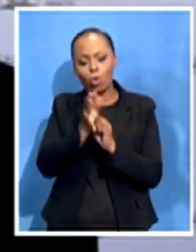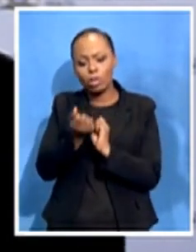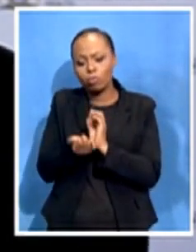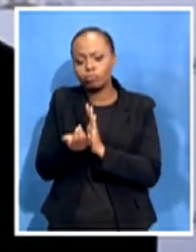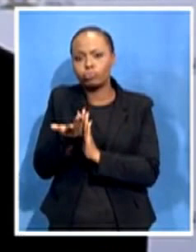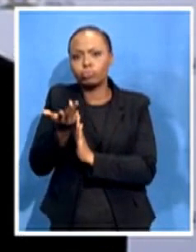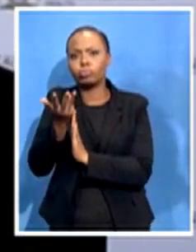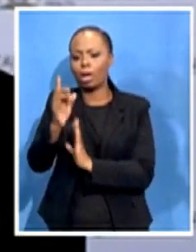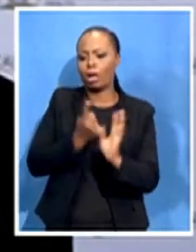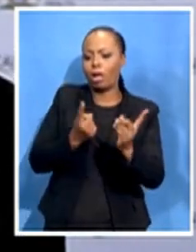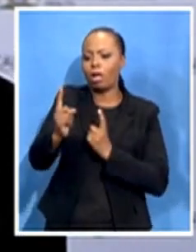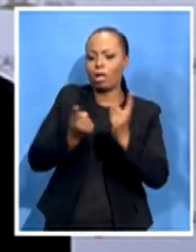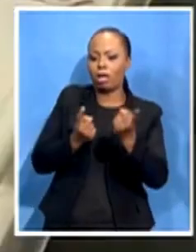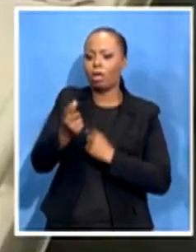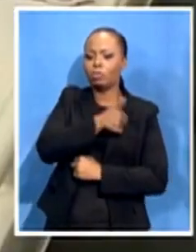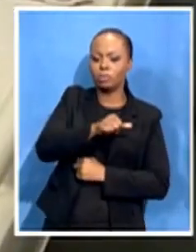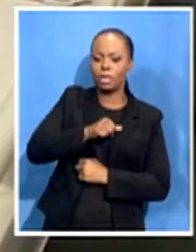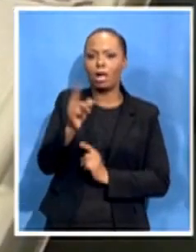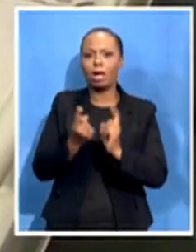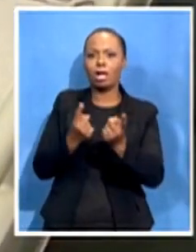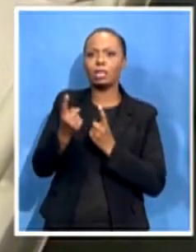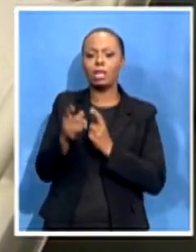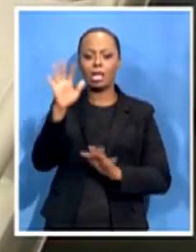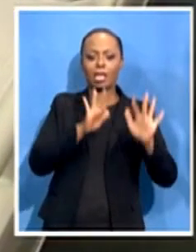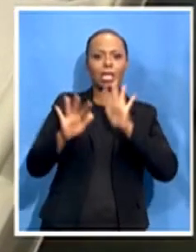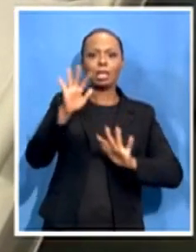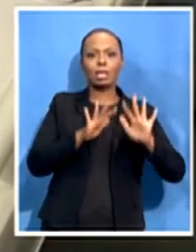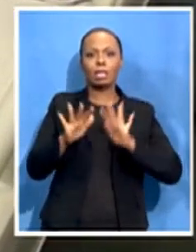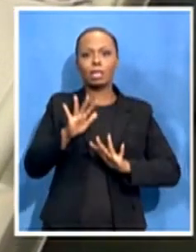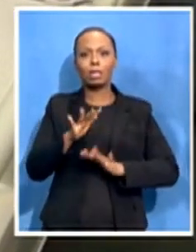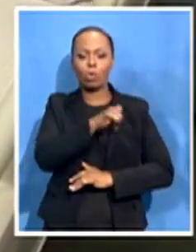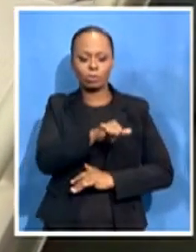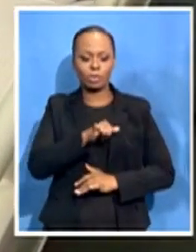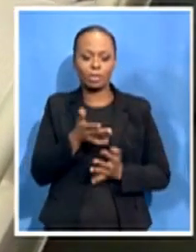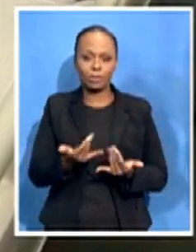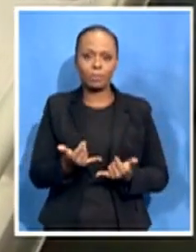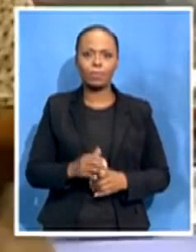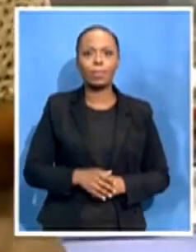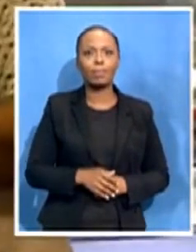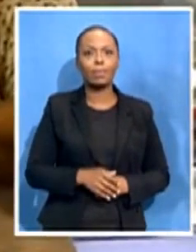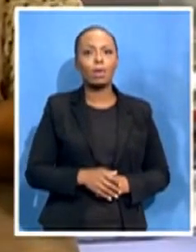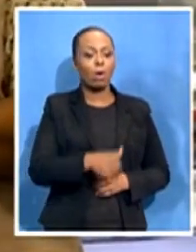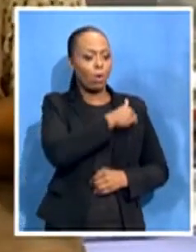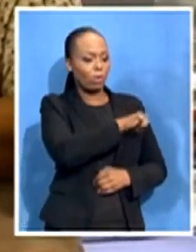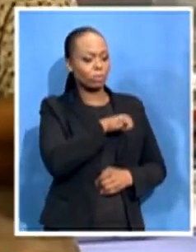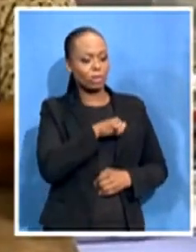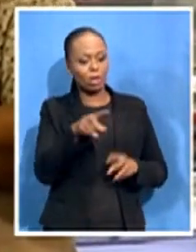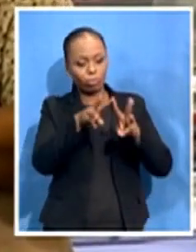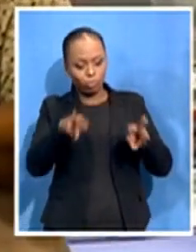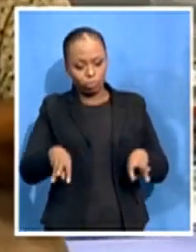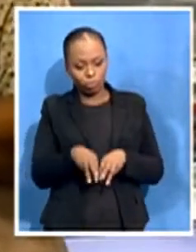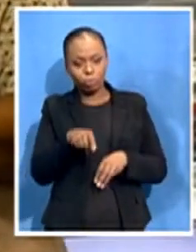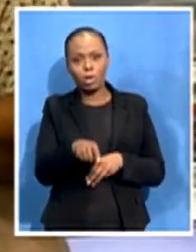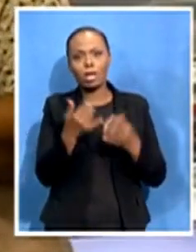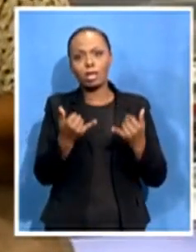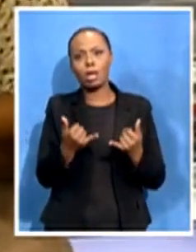of hospitals which are full. Observation wards were identified as bottlenecks in the system. Patients have to wait